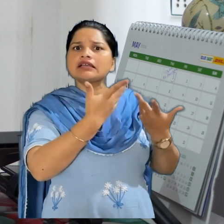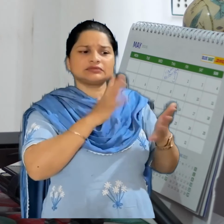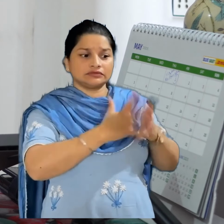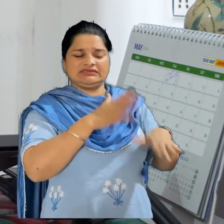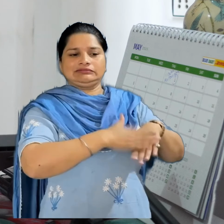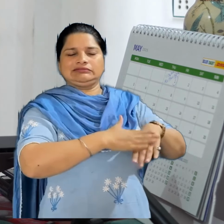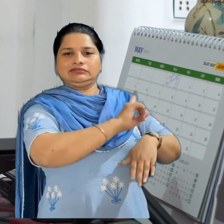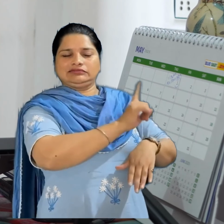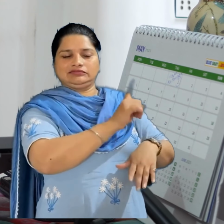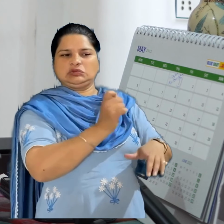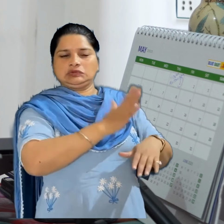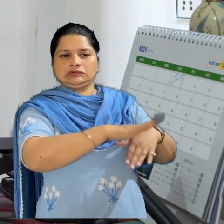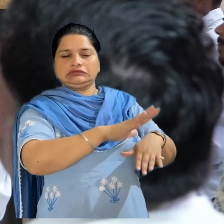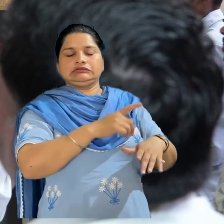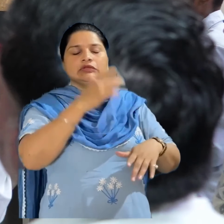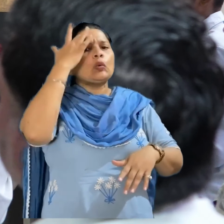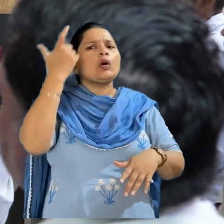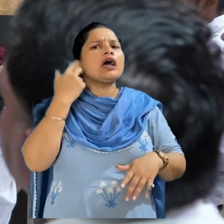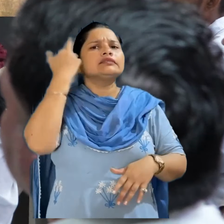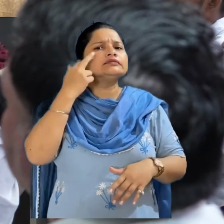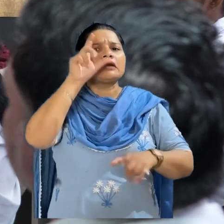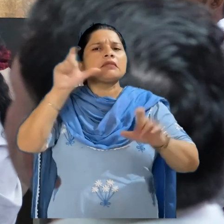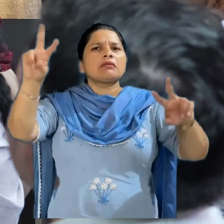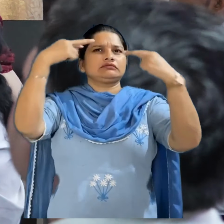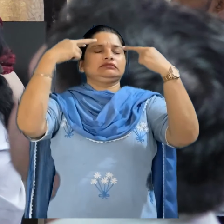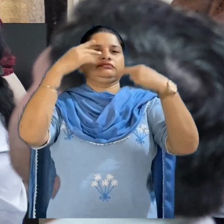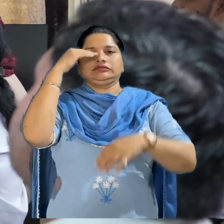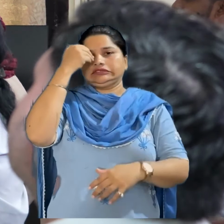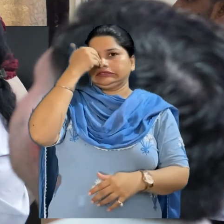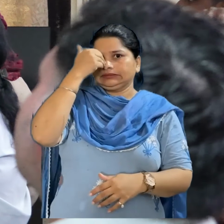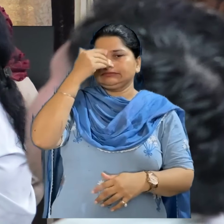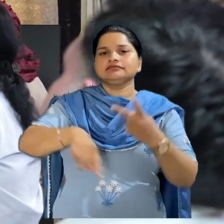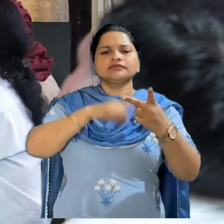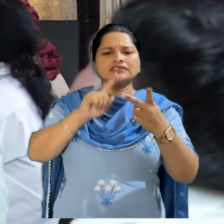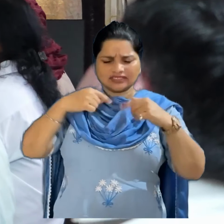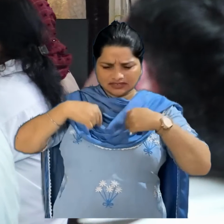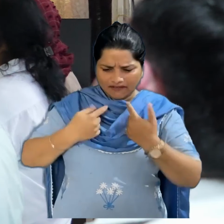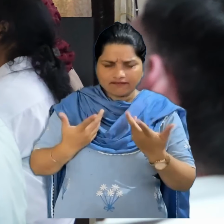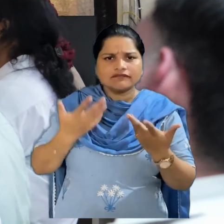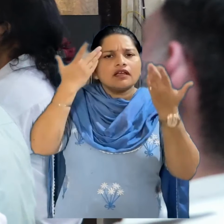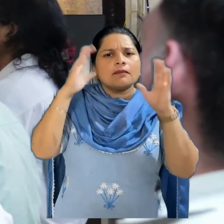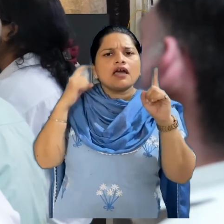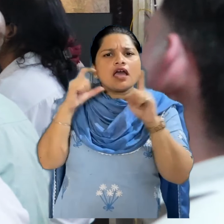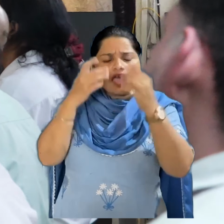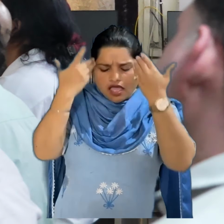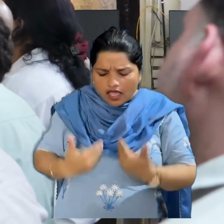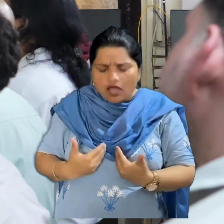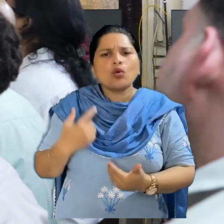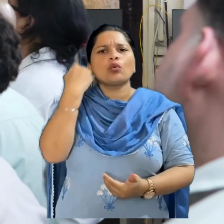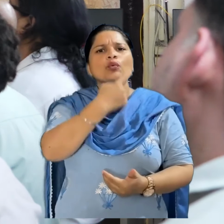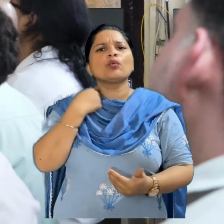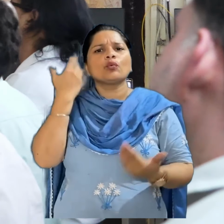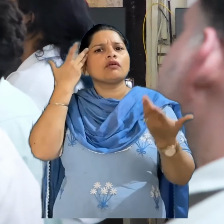because of the shame in society. The second was the deaf themselves. They didn't know who they were. They didn't know that I was deaf, you